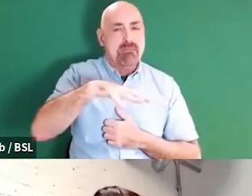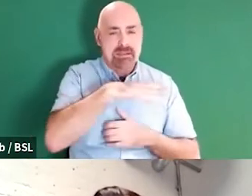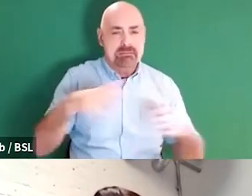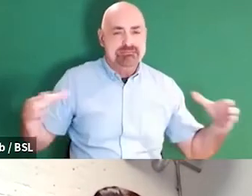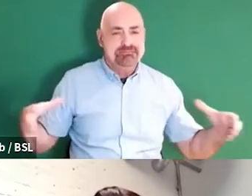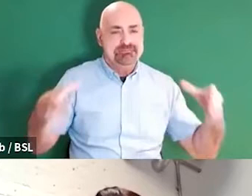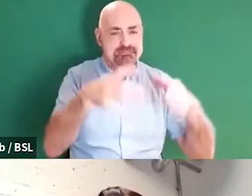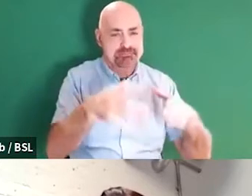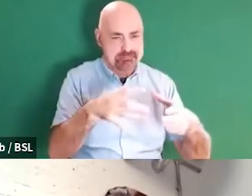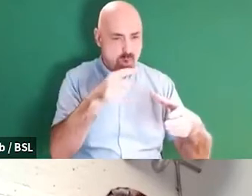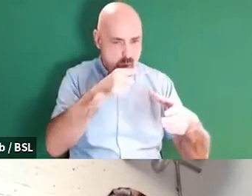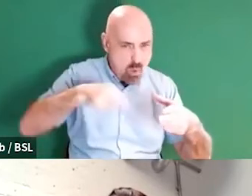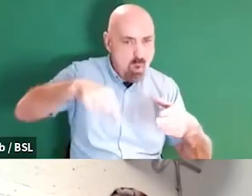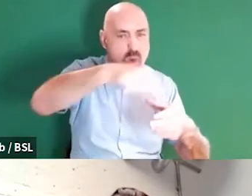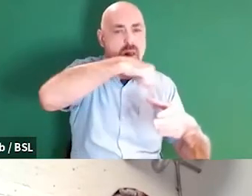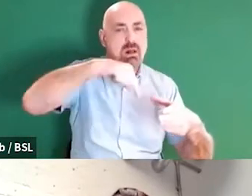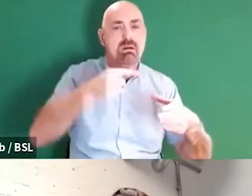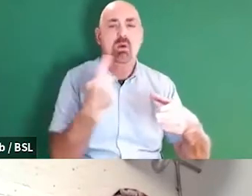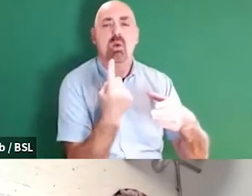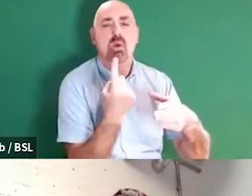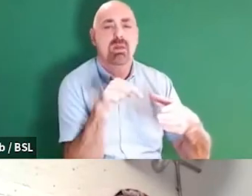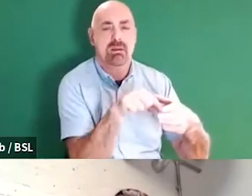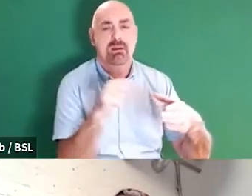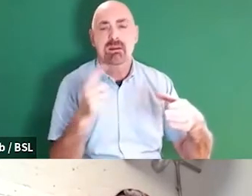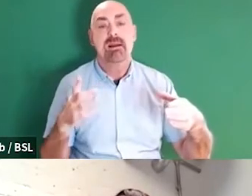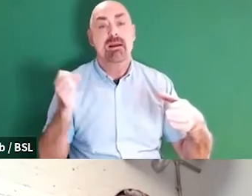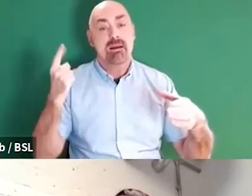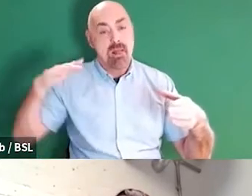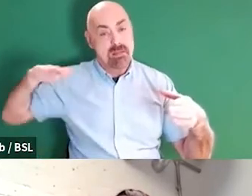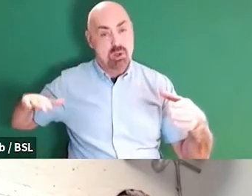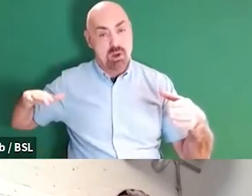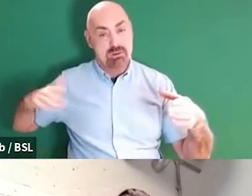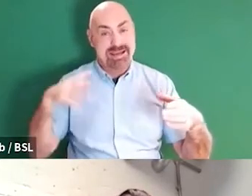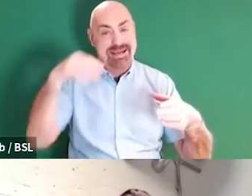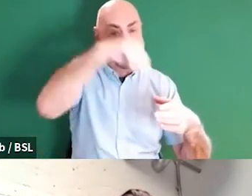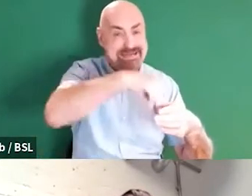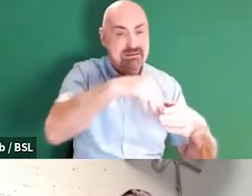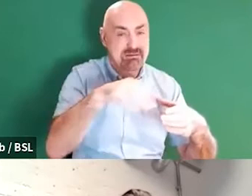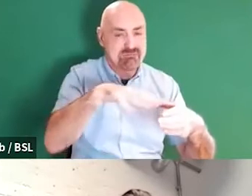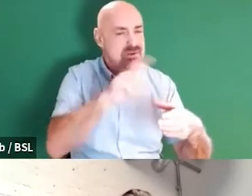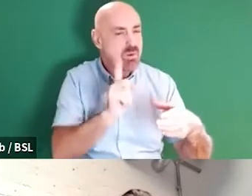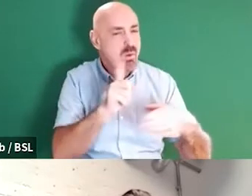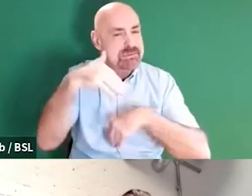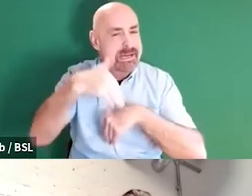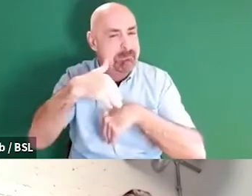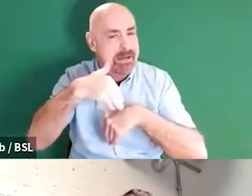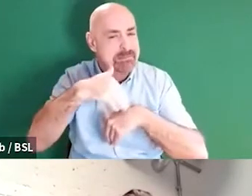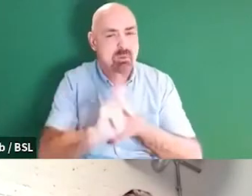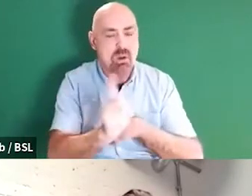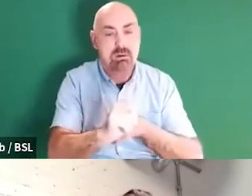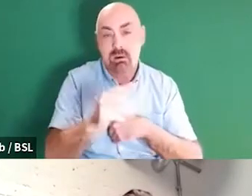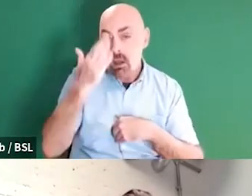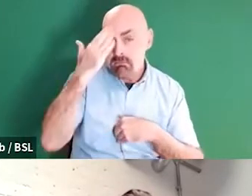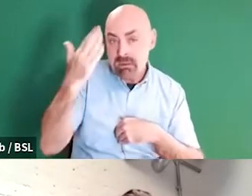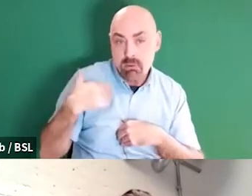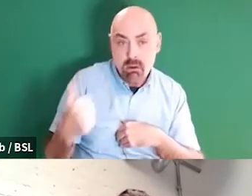family, looking at the context in which the child is living in, what is impacting on that child's life. Is it mental health?